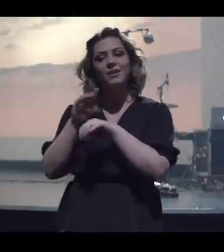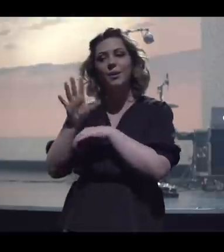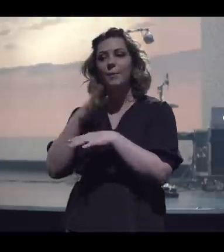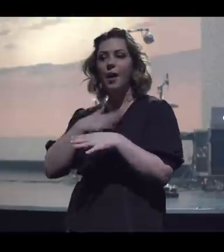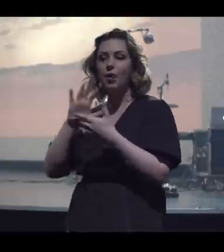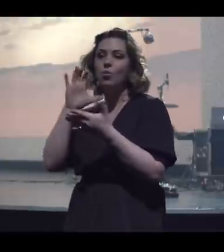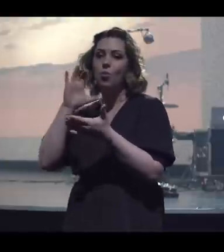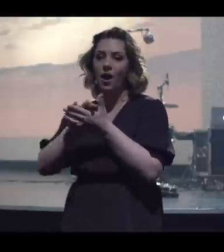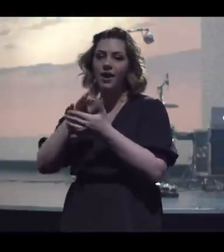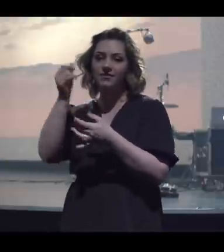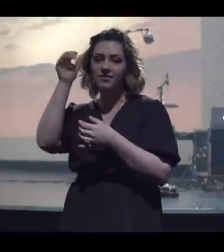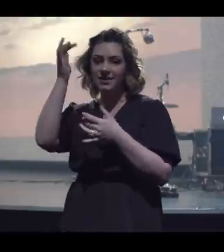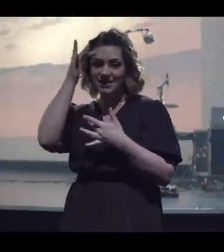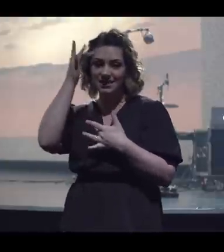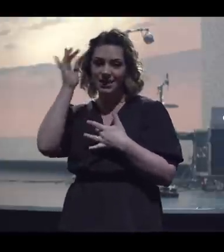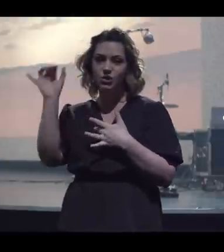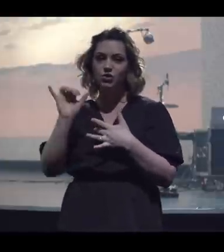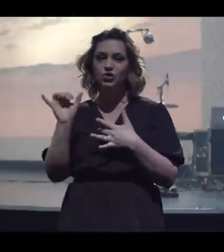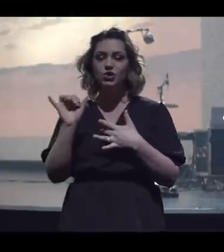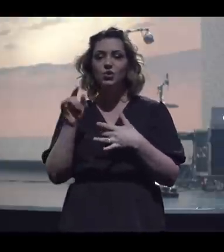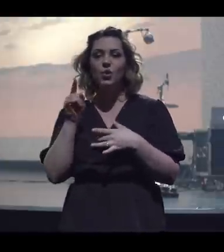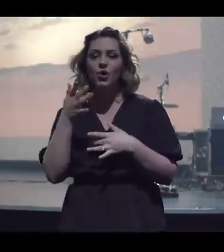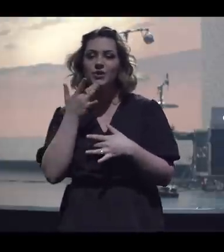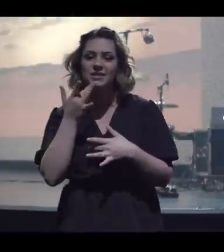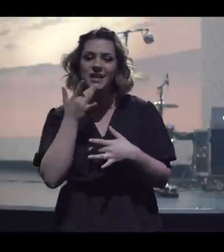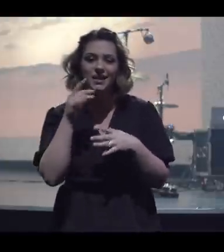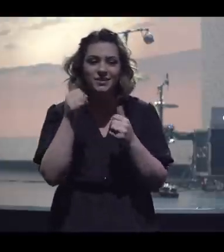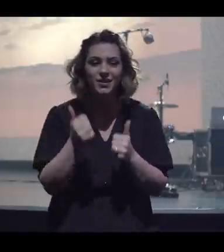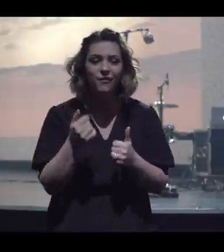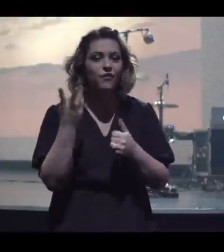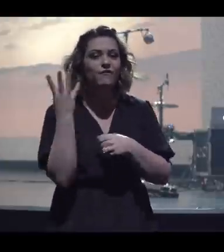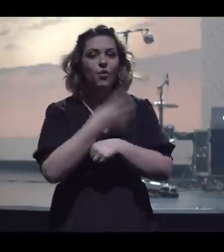for 4 days. Boo-hoo.